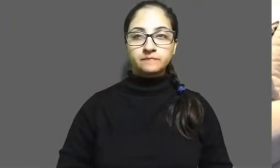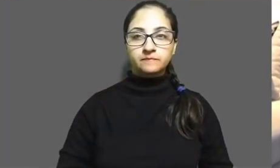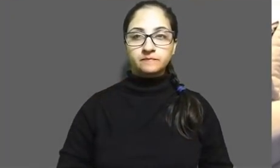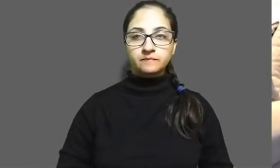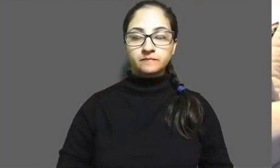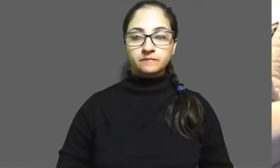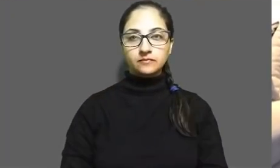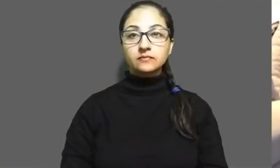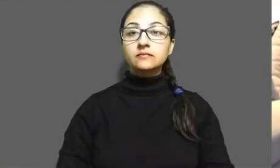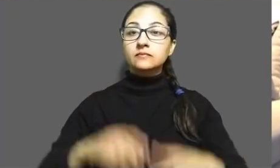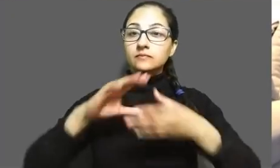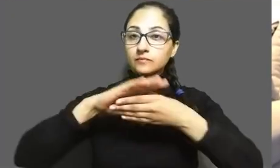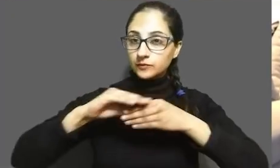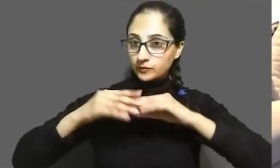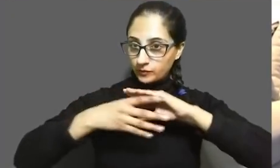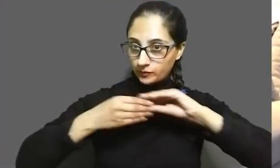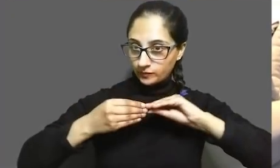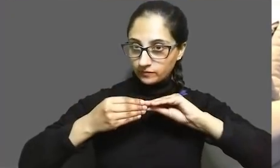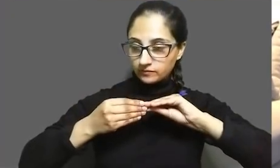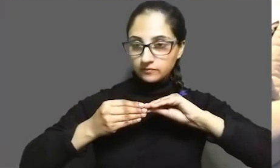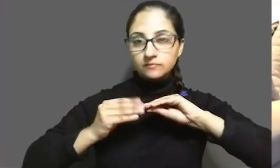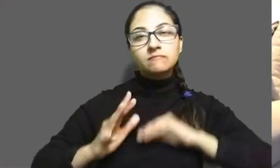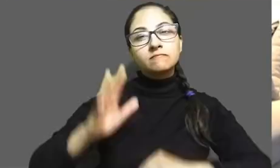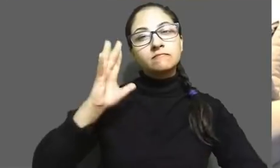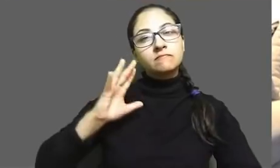is enjoined upon the believer.